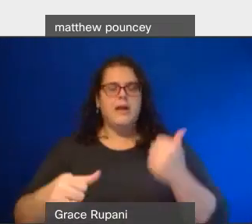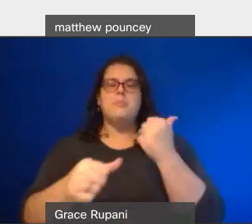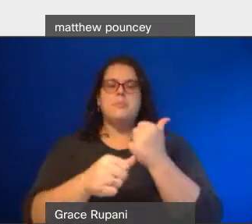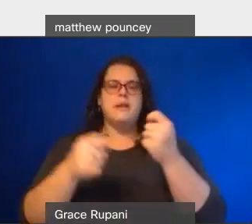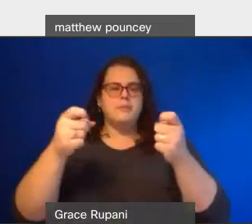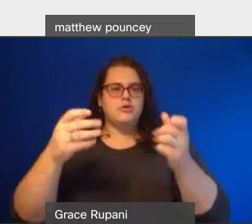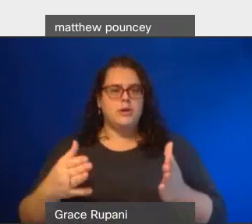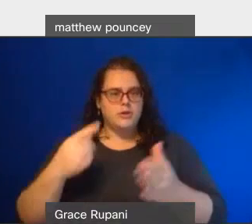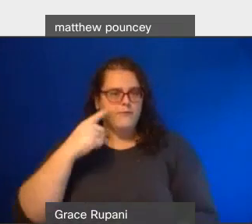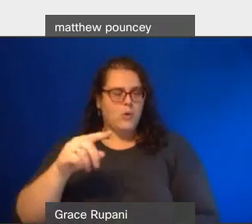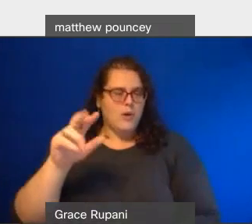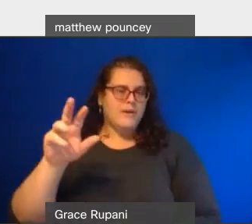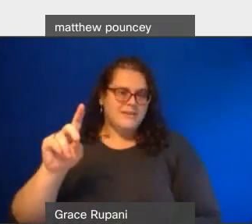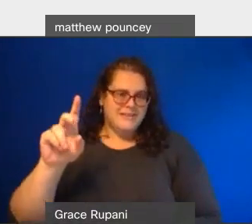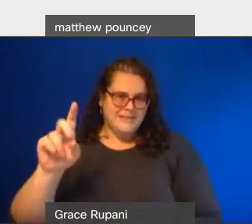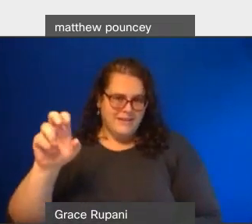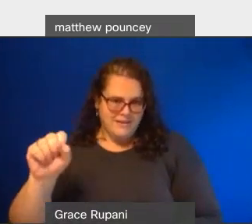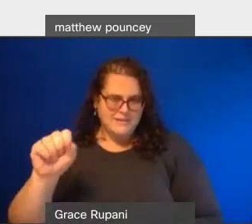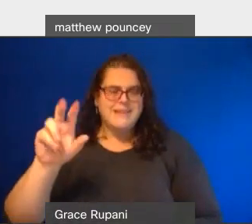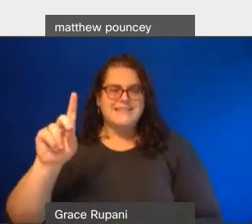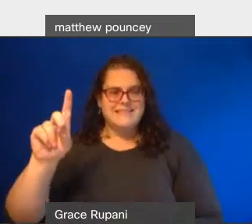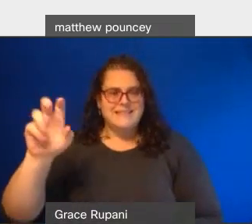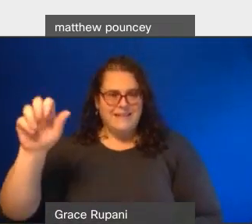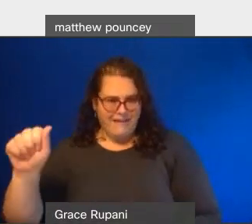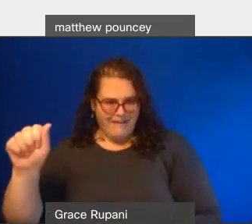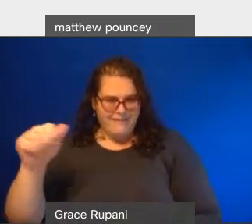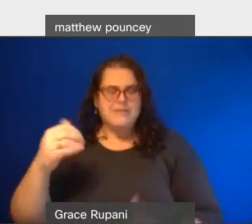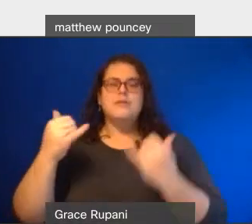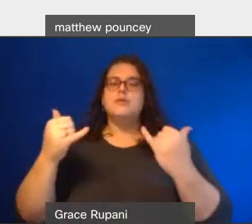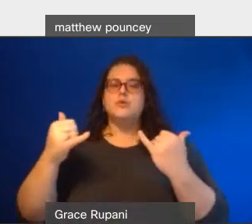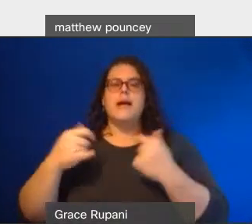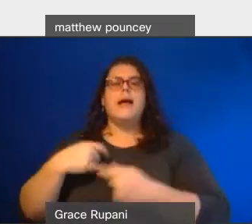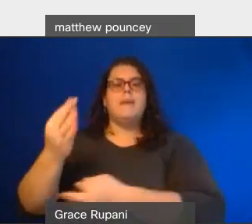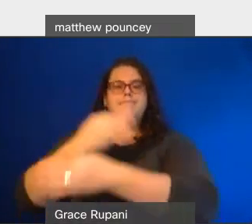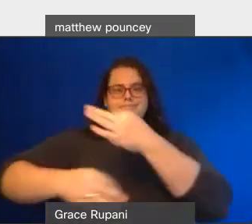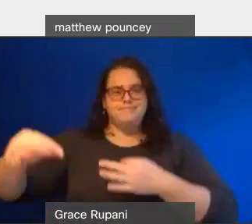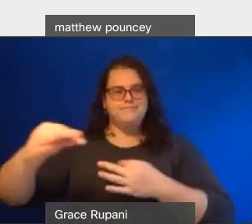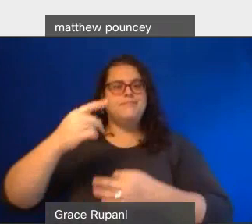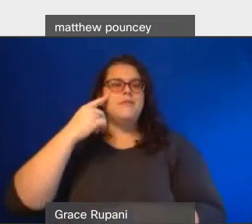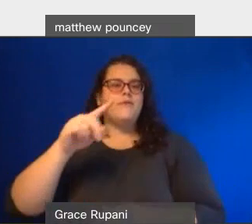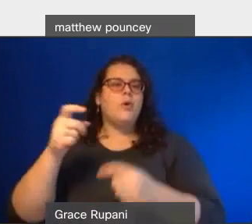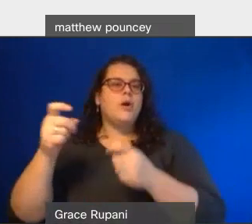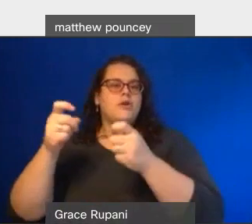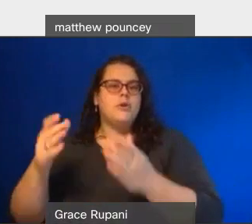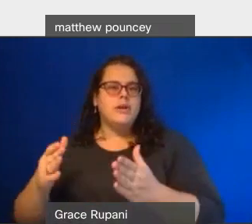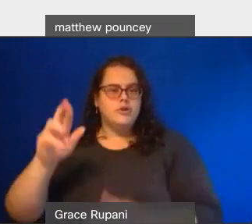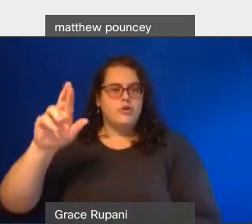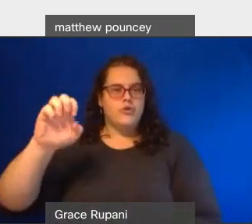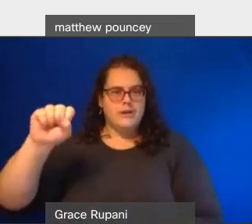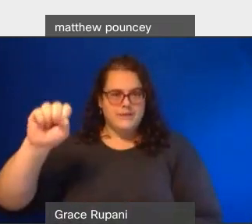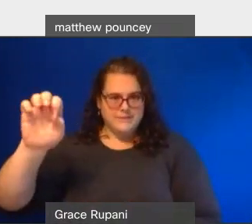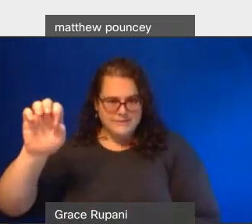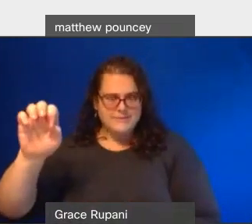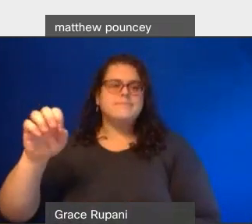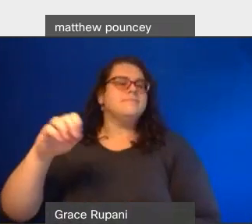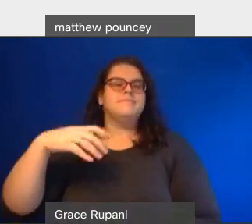Administration. Today I'm sitting in for Director Andrew Reese, and I'd like to welcome you. I will